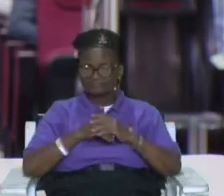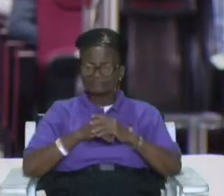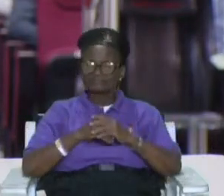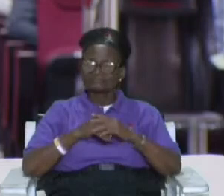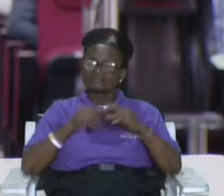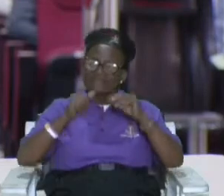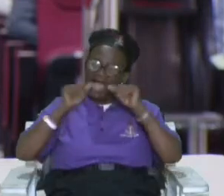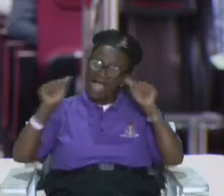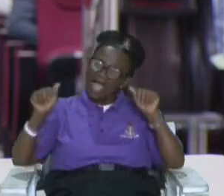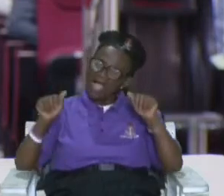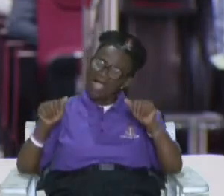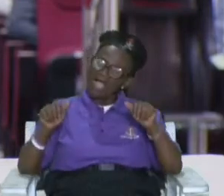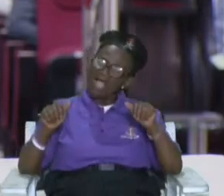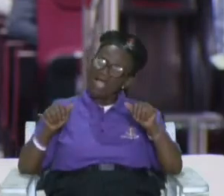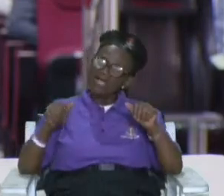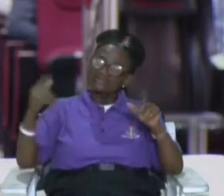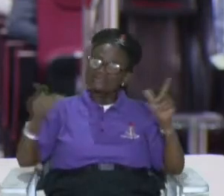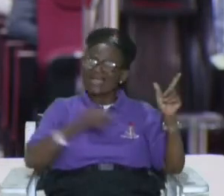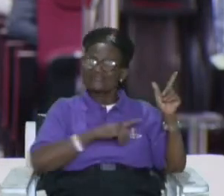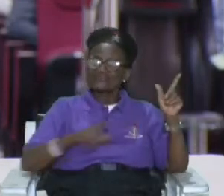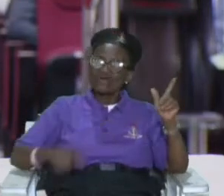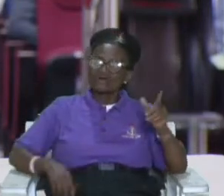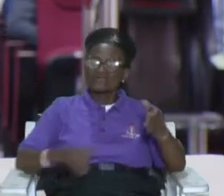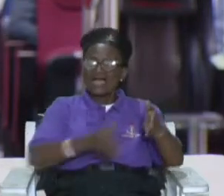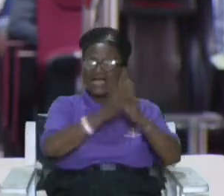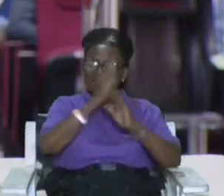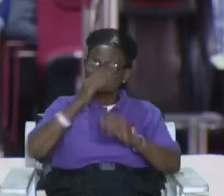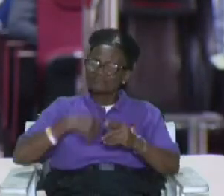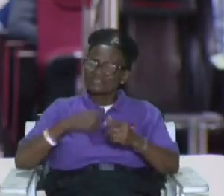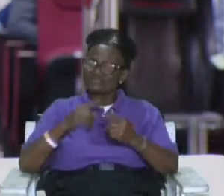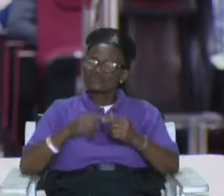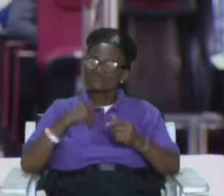The Lord asked me to tell you a story